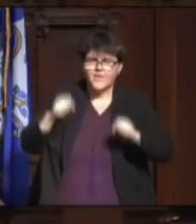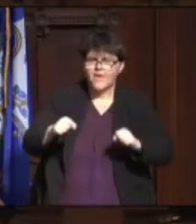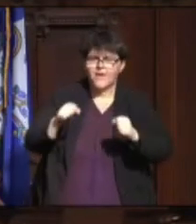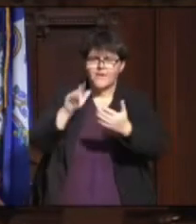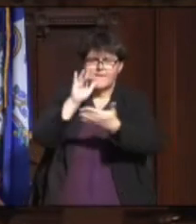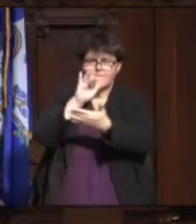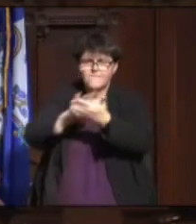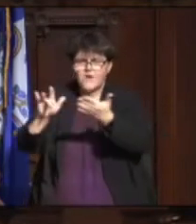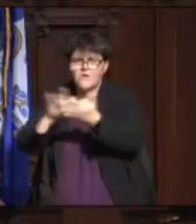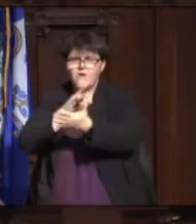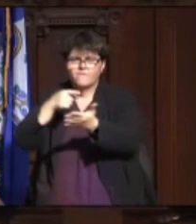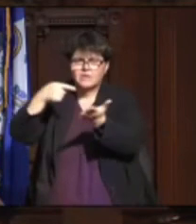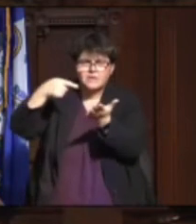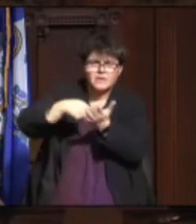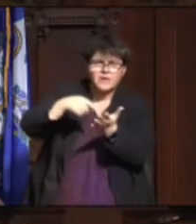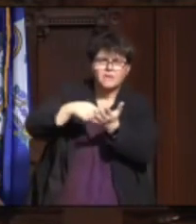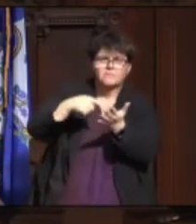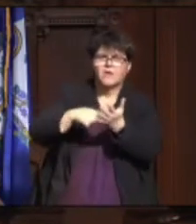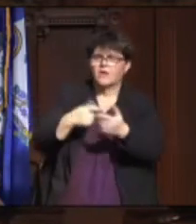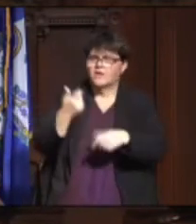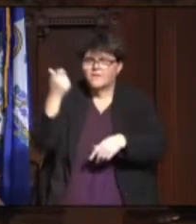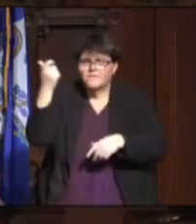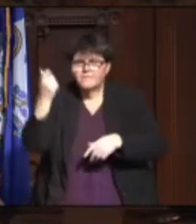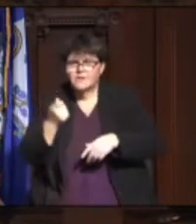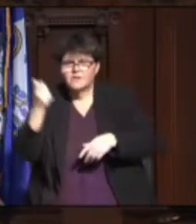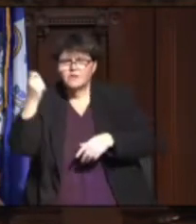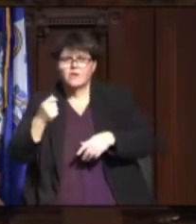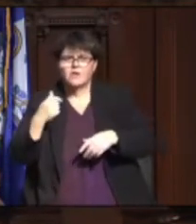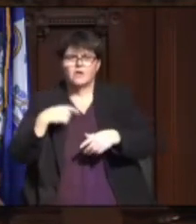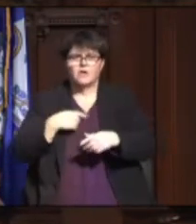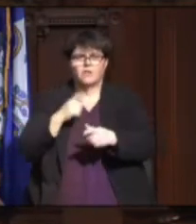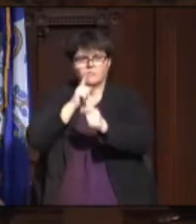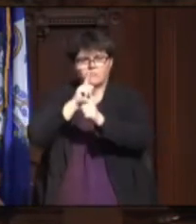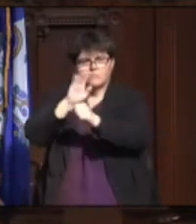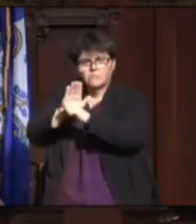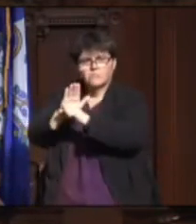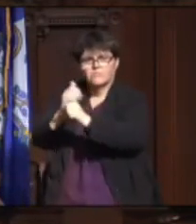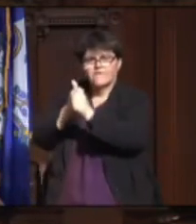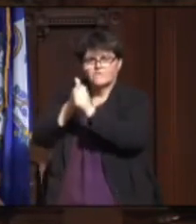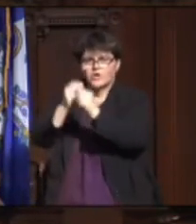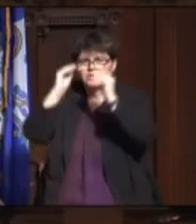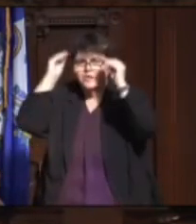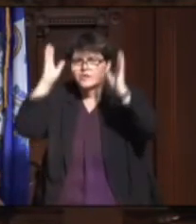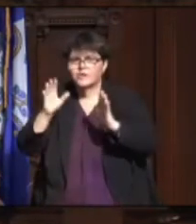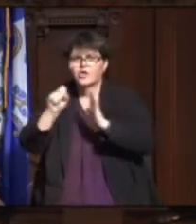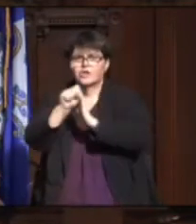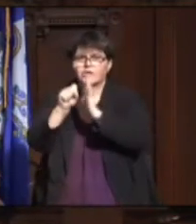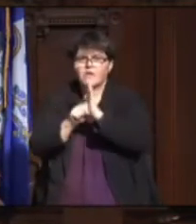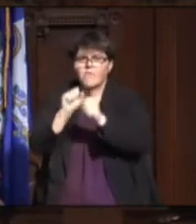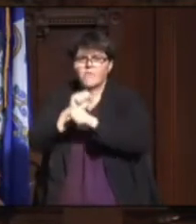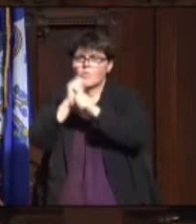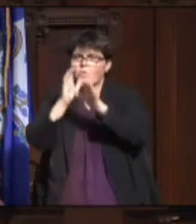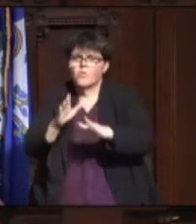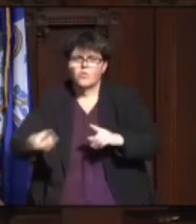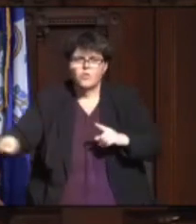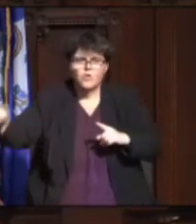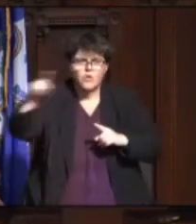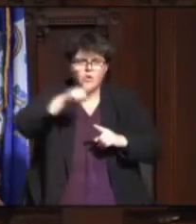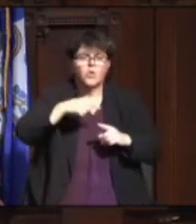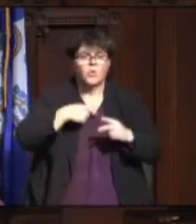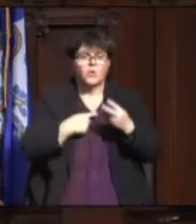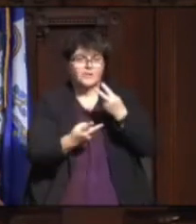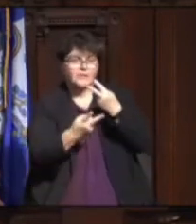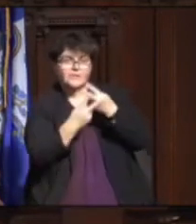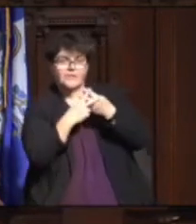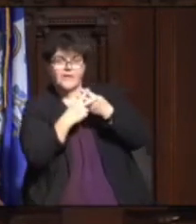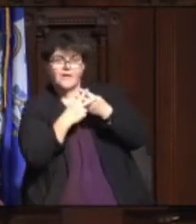our commitments to our teachers and state employees, and saving the taxpayers billions of dollars into the